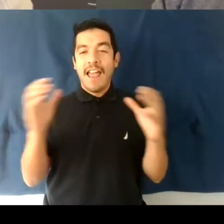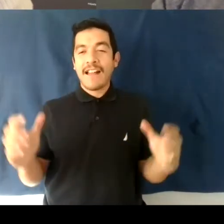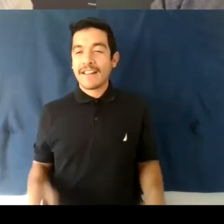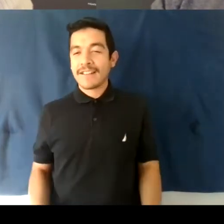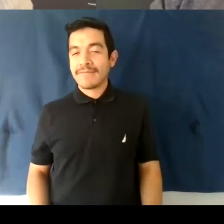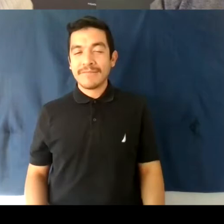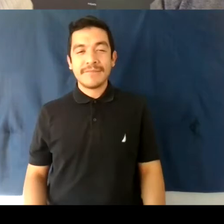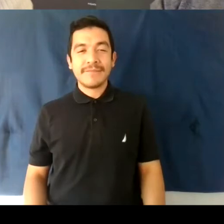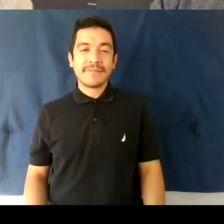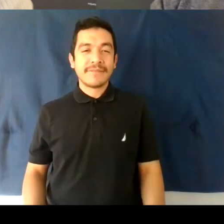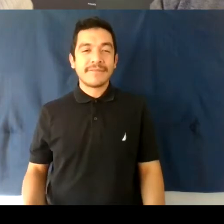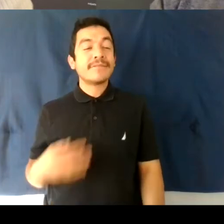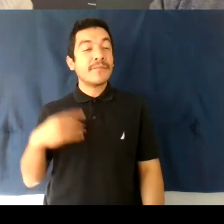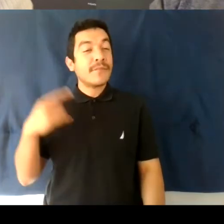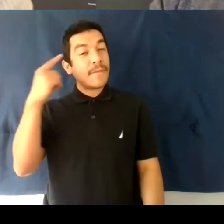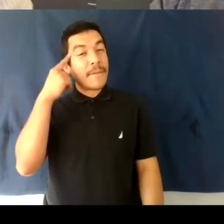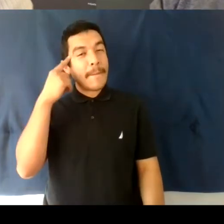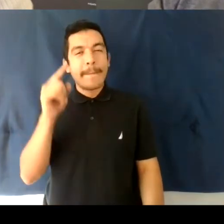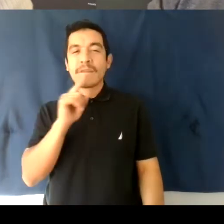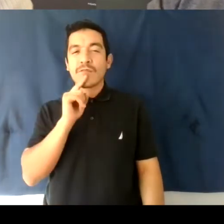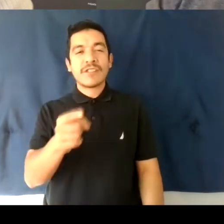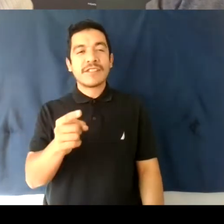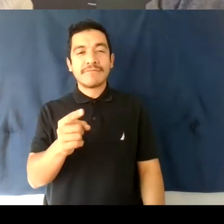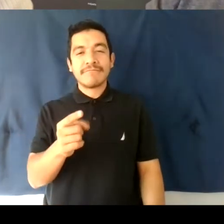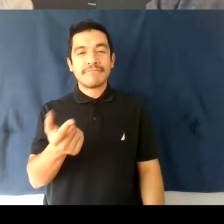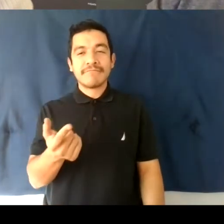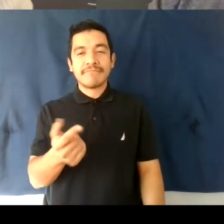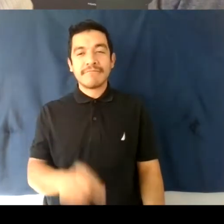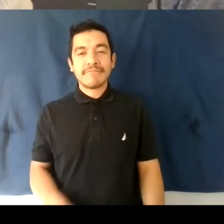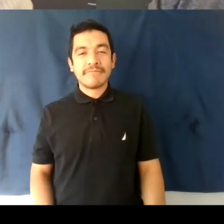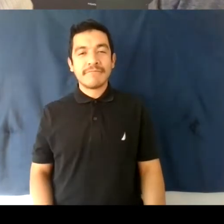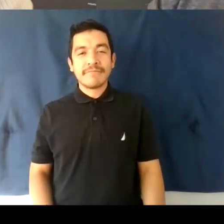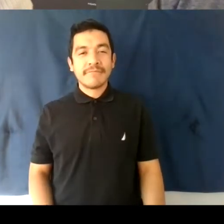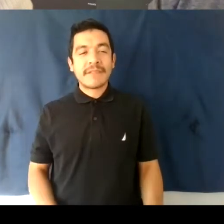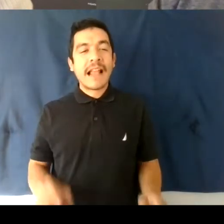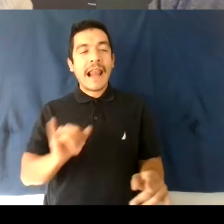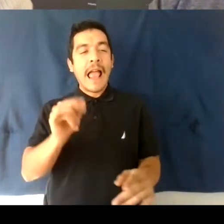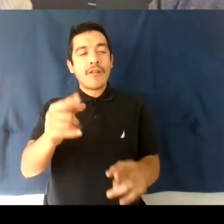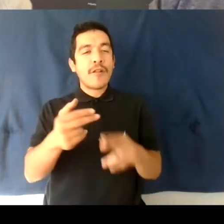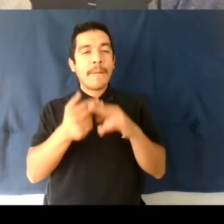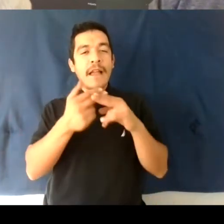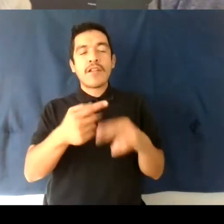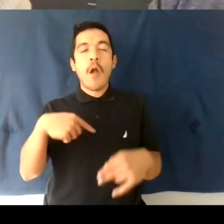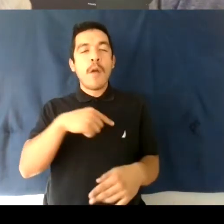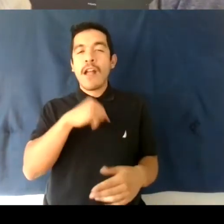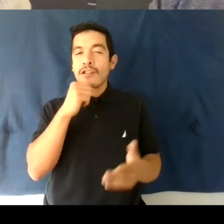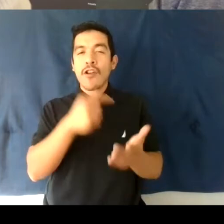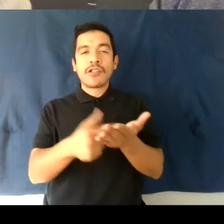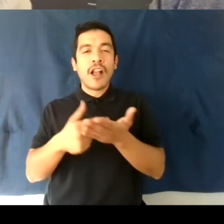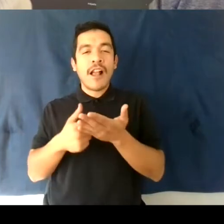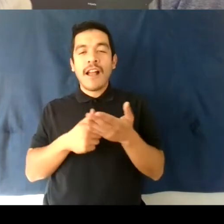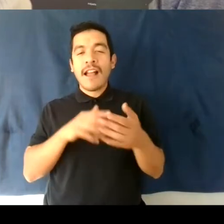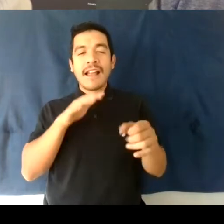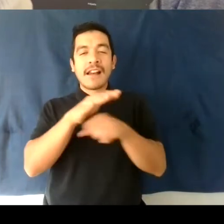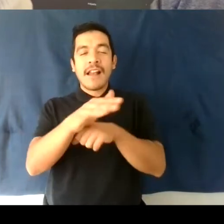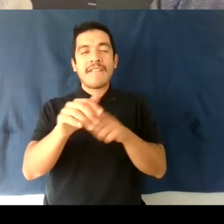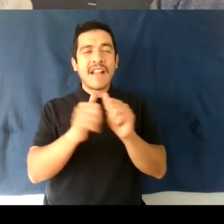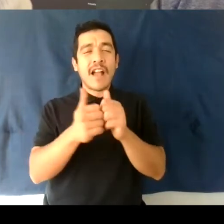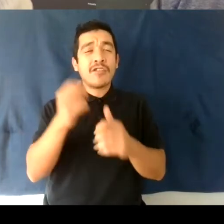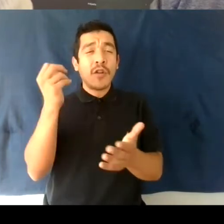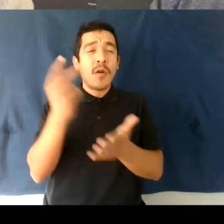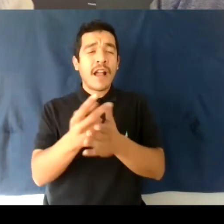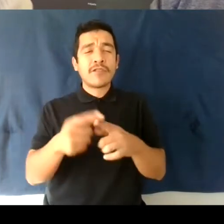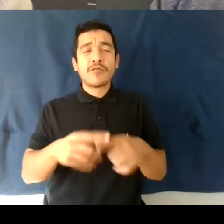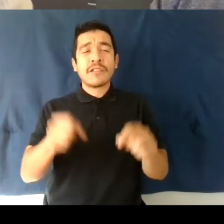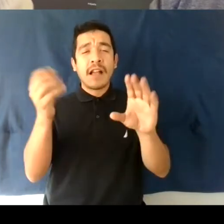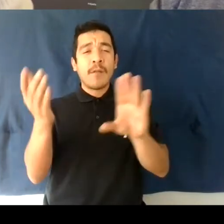So Yeah. I think just realize, yeah, just like you mentioned, we don't talk about it enough about how like it's okay to take breaks.